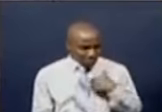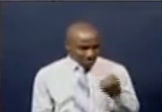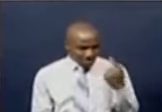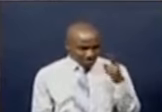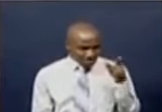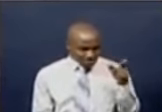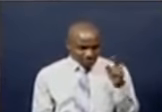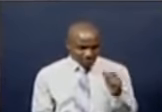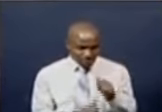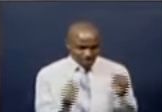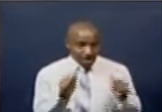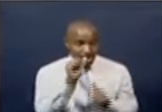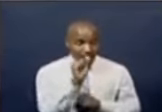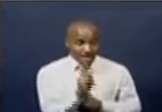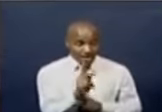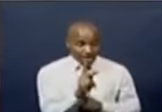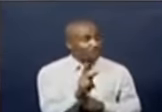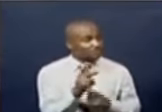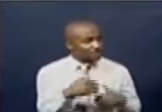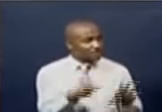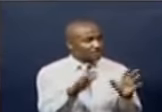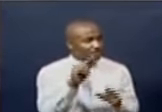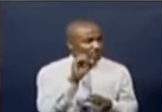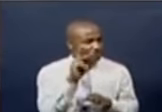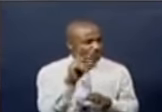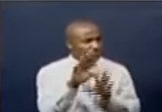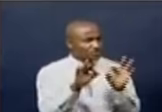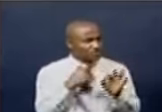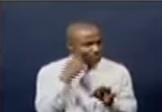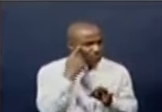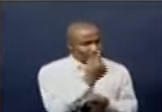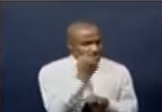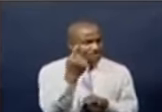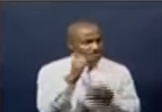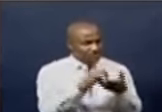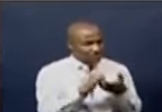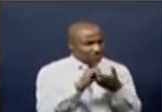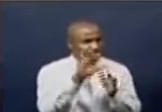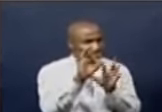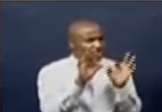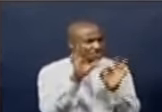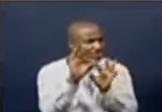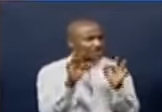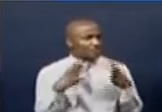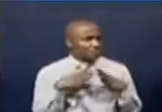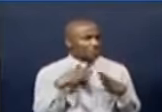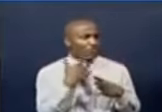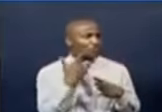saying Athletics Kenya let NOC select the team. I thought each federation selects the people